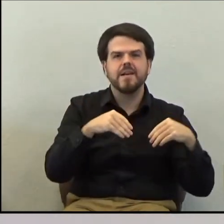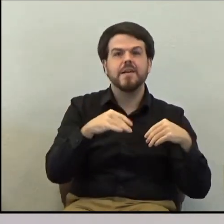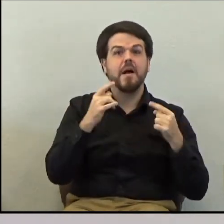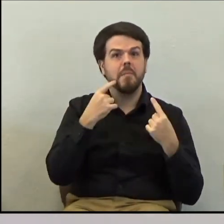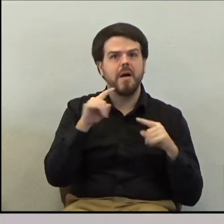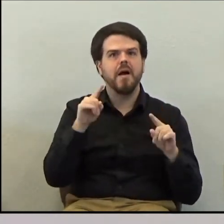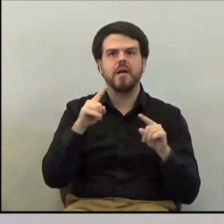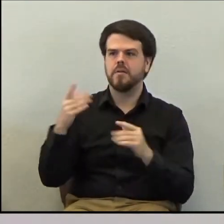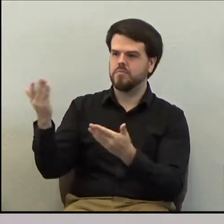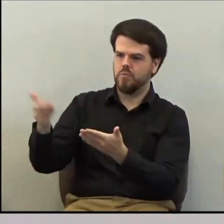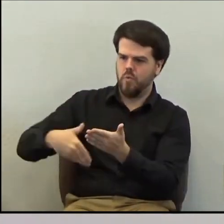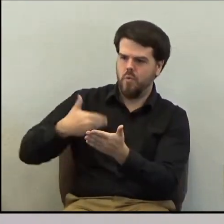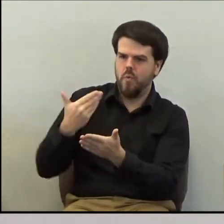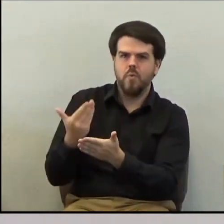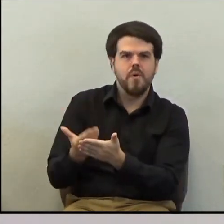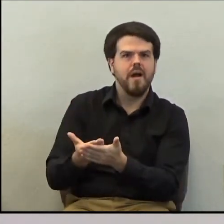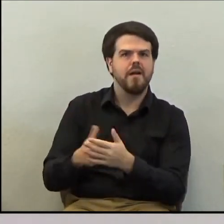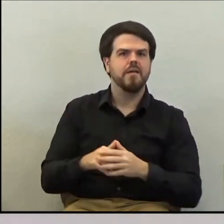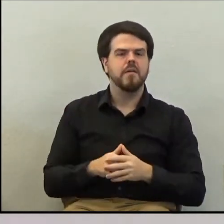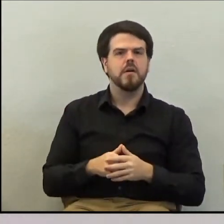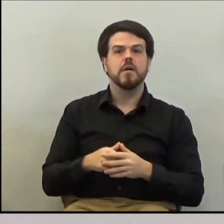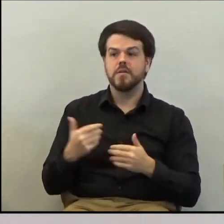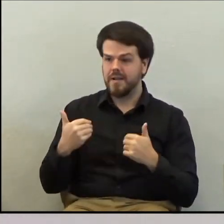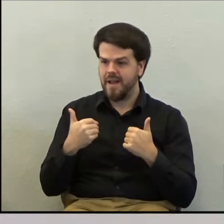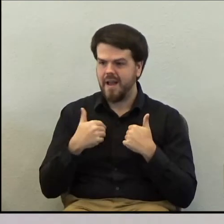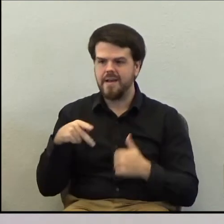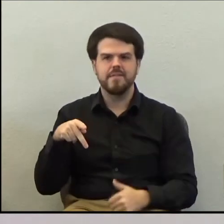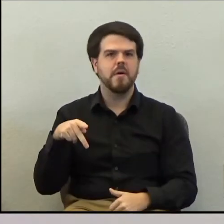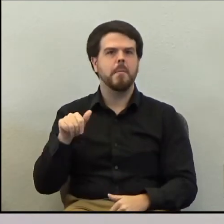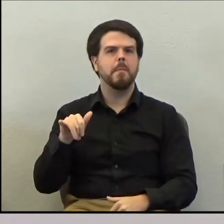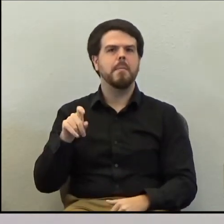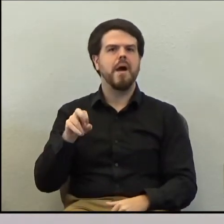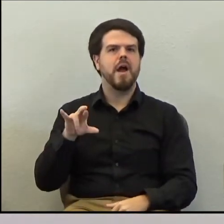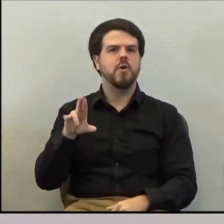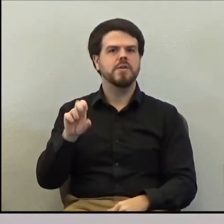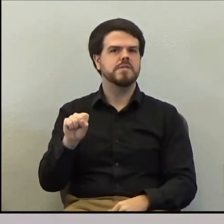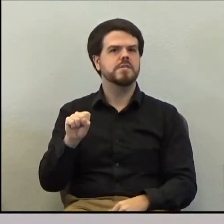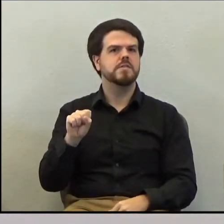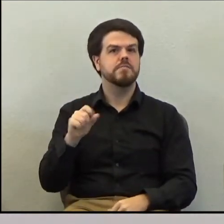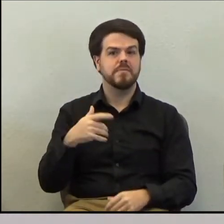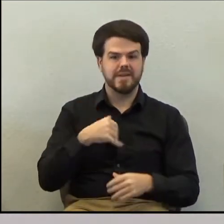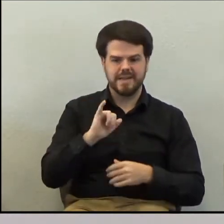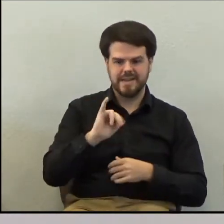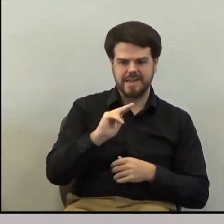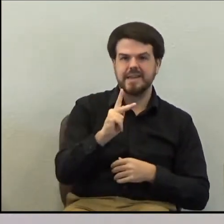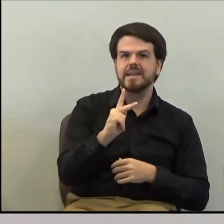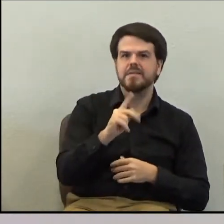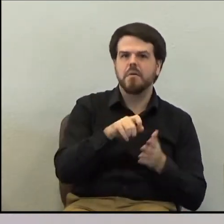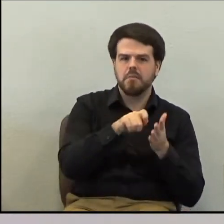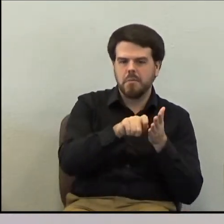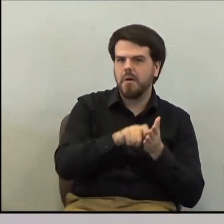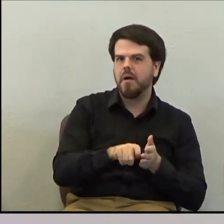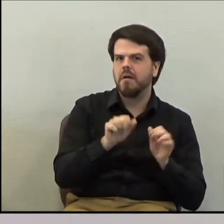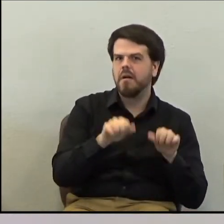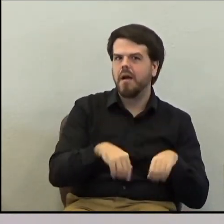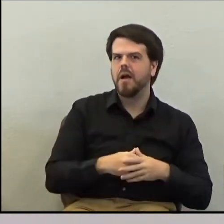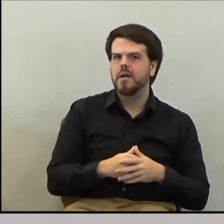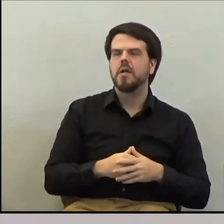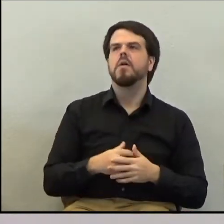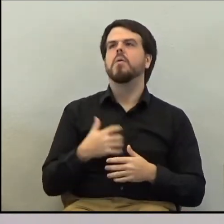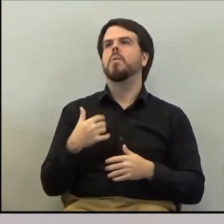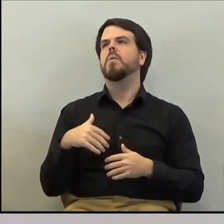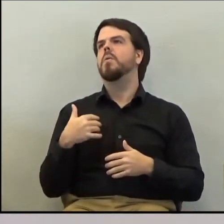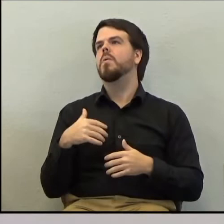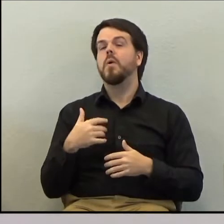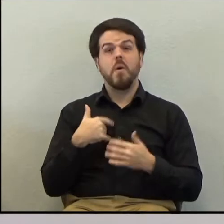come in and they would have papyrus and they would have ink. And after a year, you're finally now able to